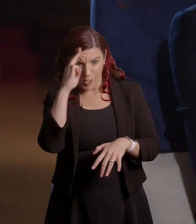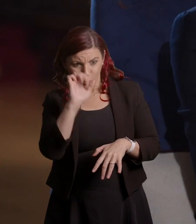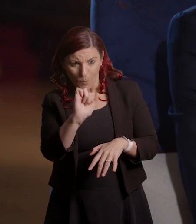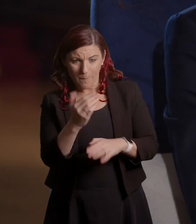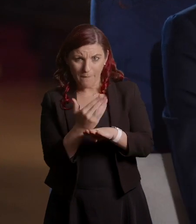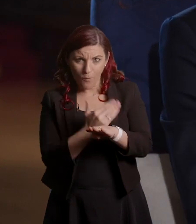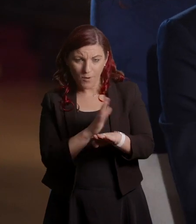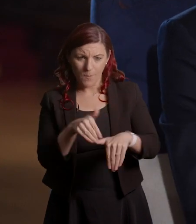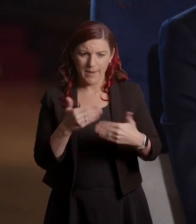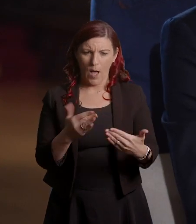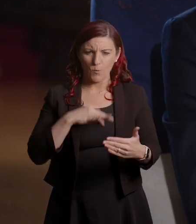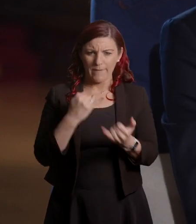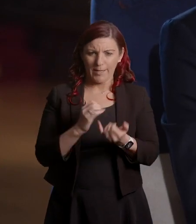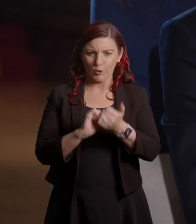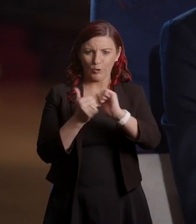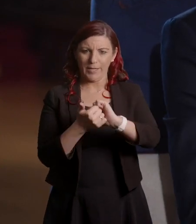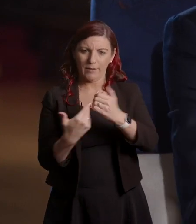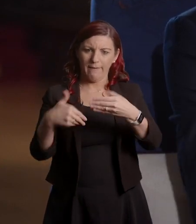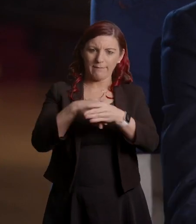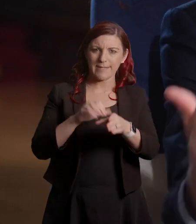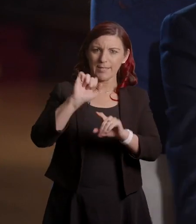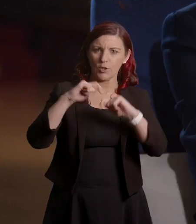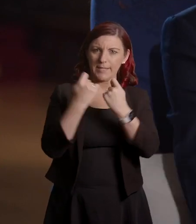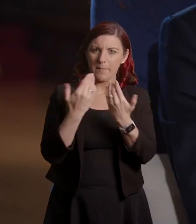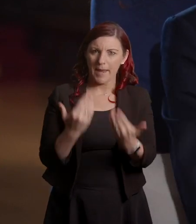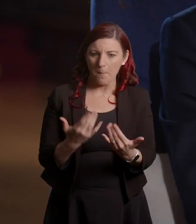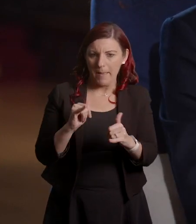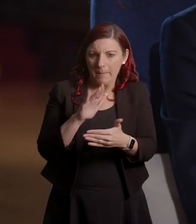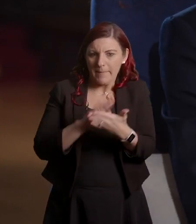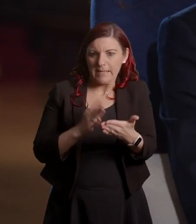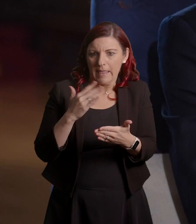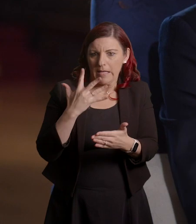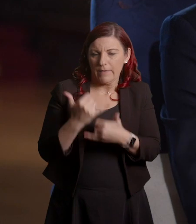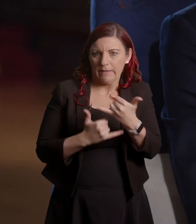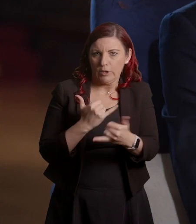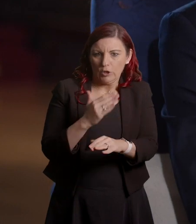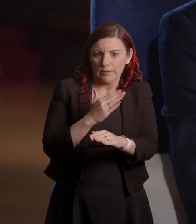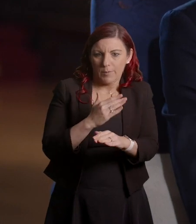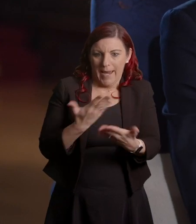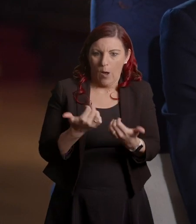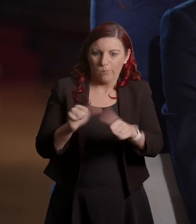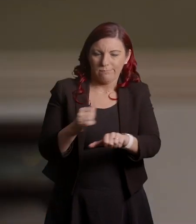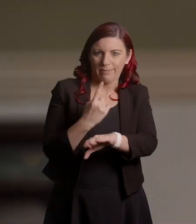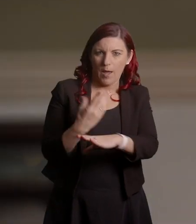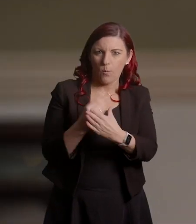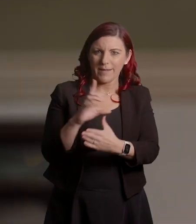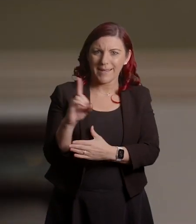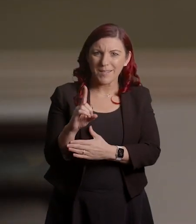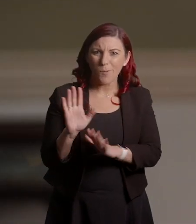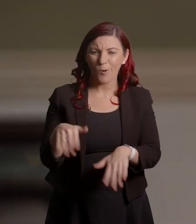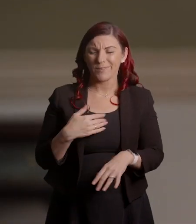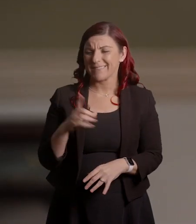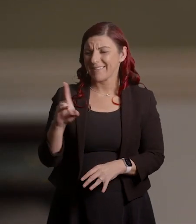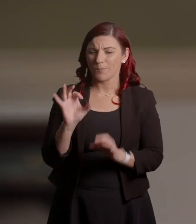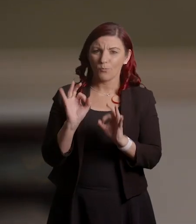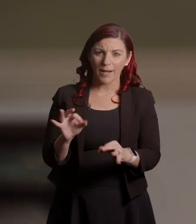You've played with him now again this year. What's he brought to the setup this year that maybe wasn't there for the past 5 years before that? Just like